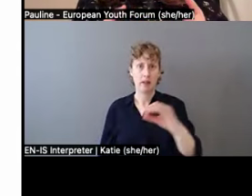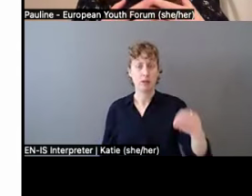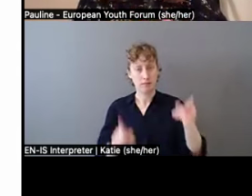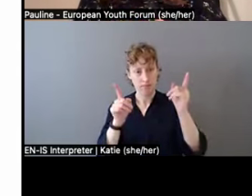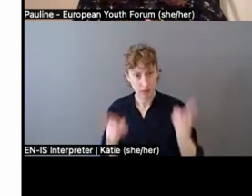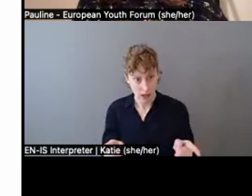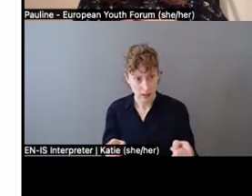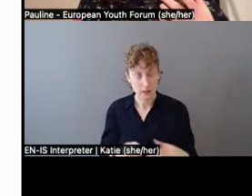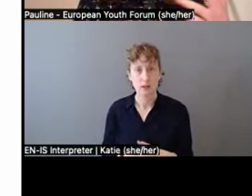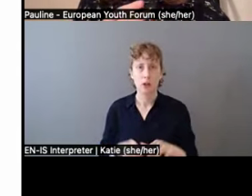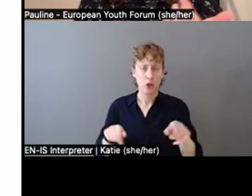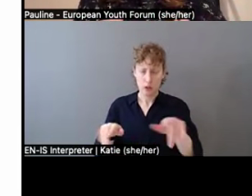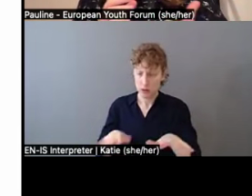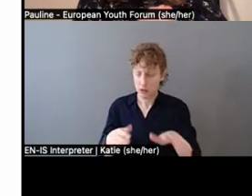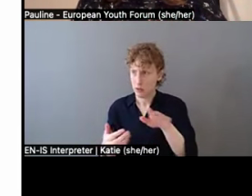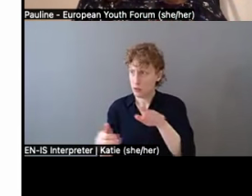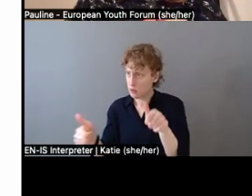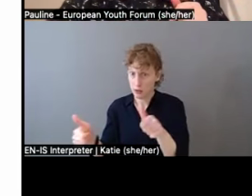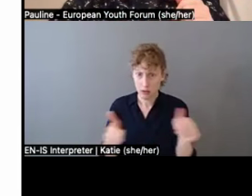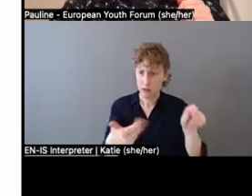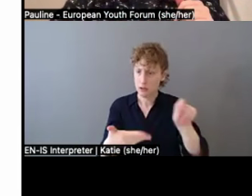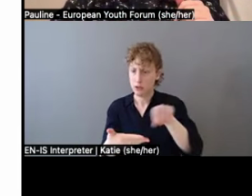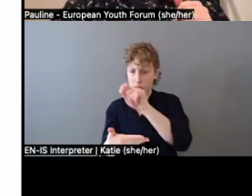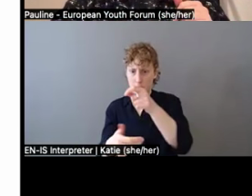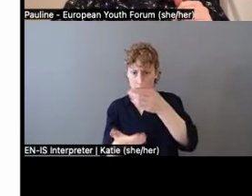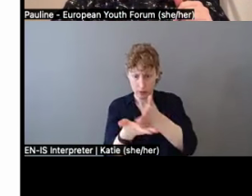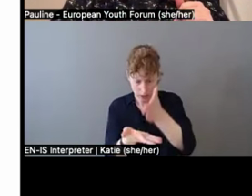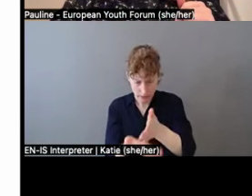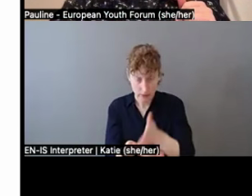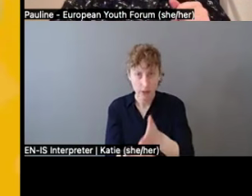your budget and the calculations to see if everything is correct.